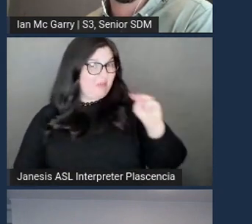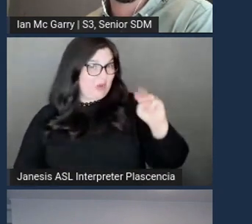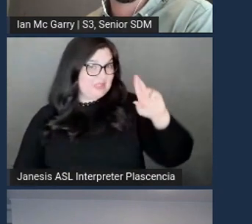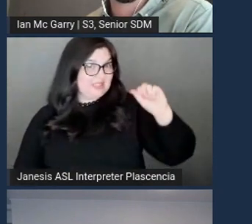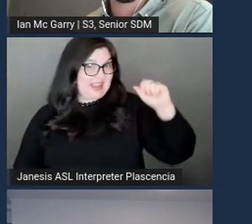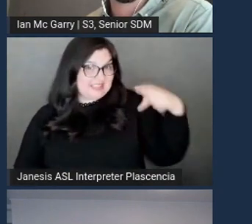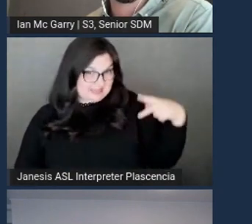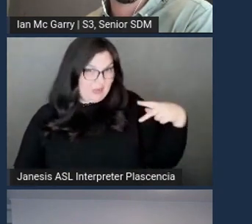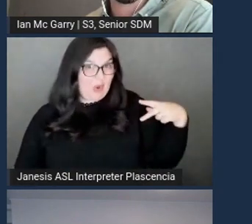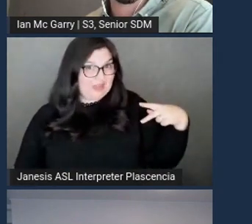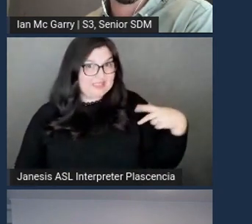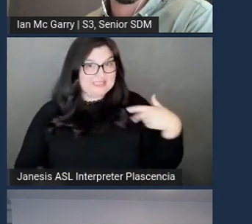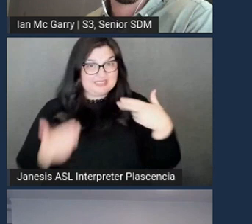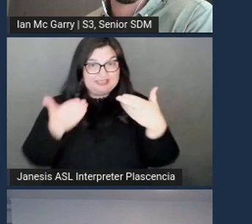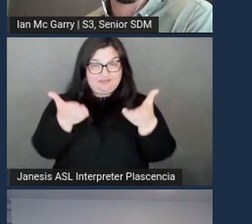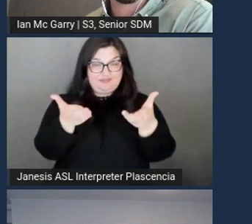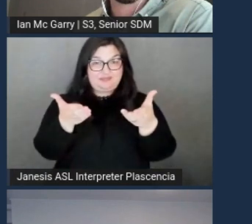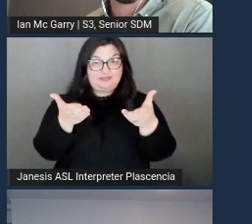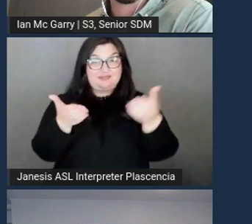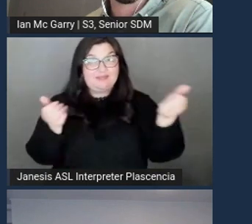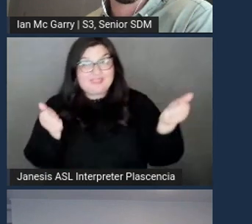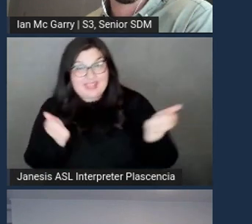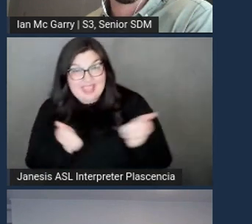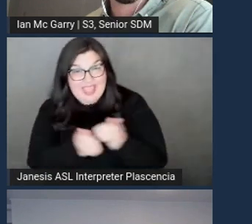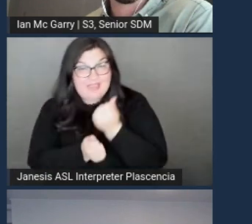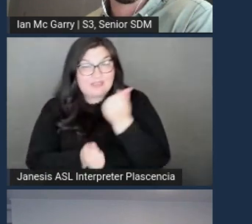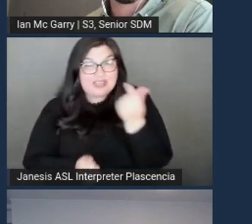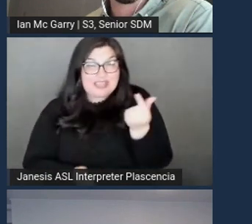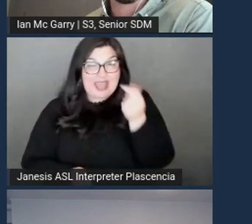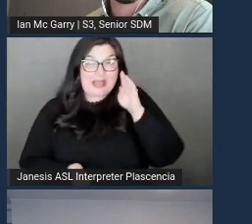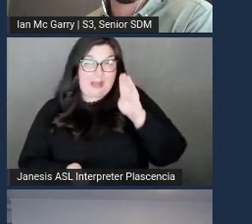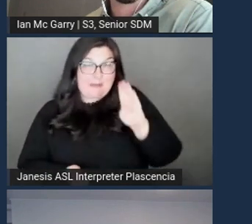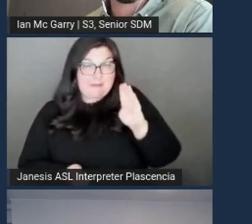go. Every gigabyte of data that you send through this